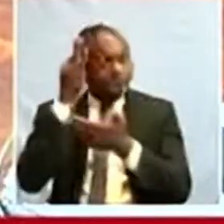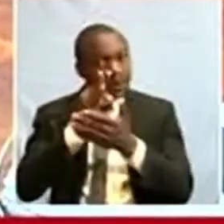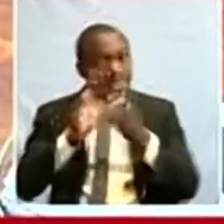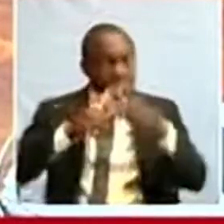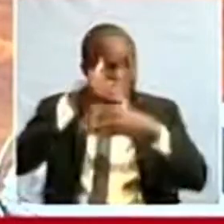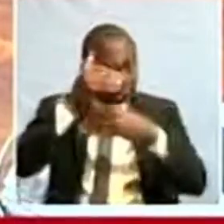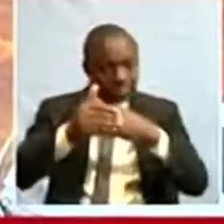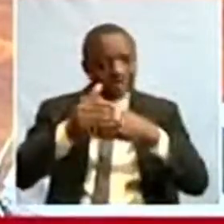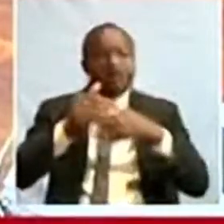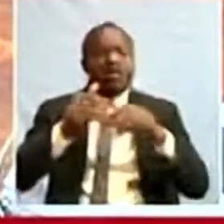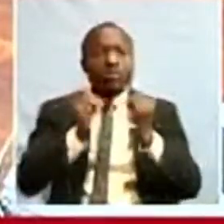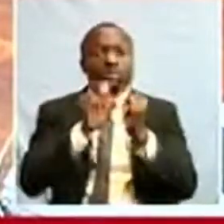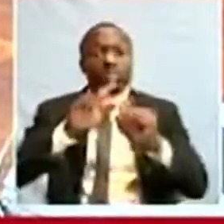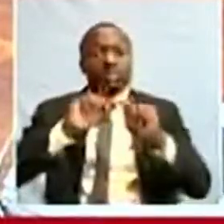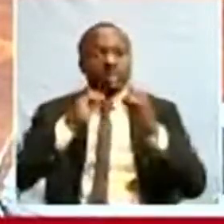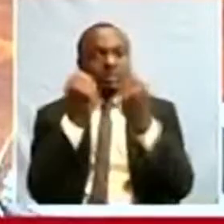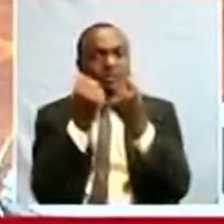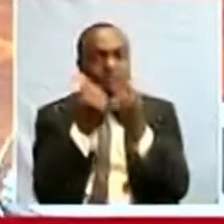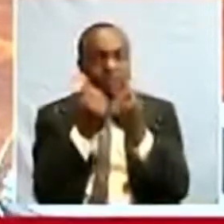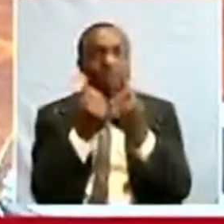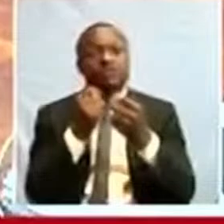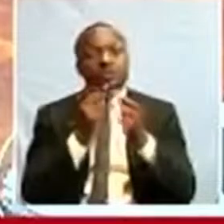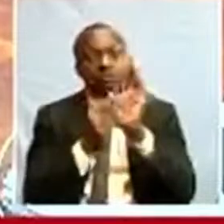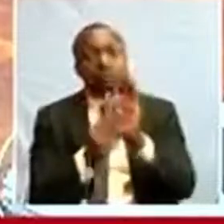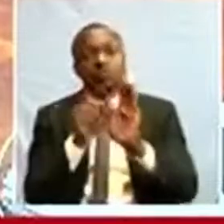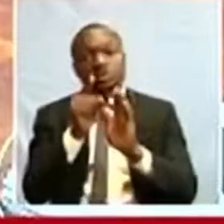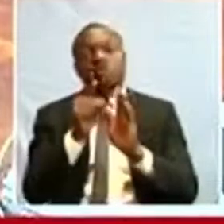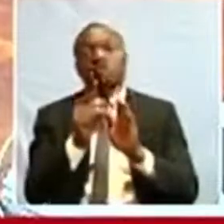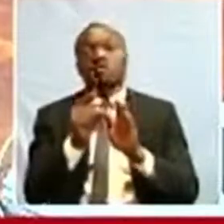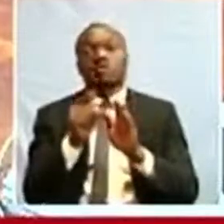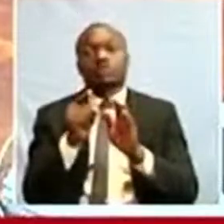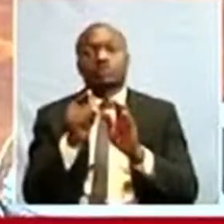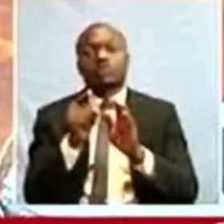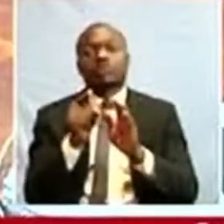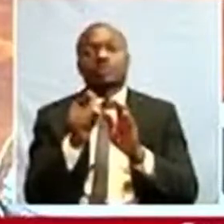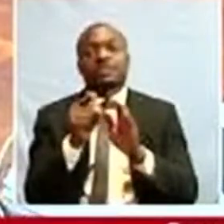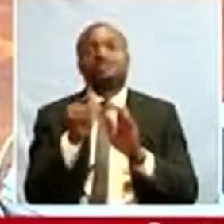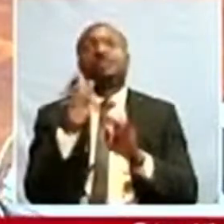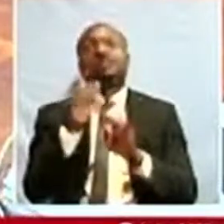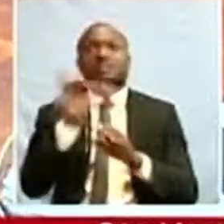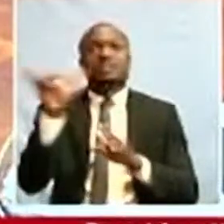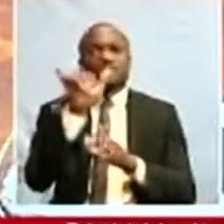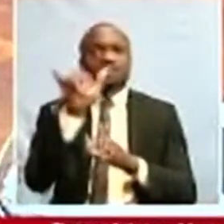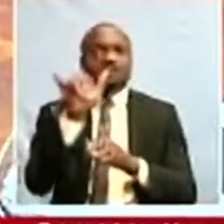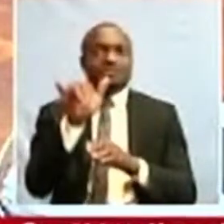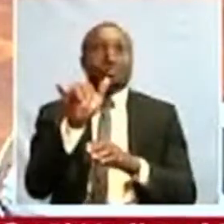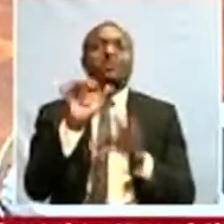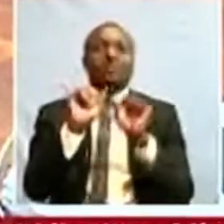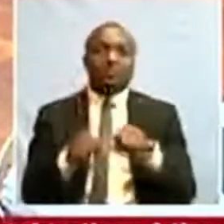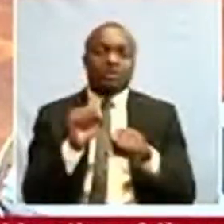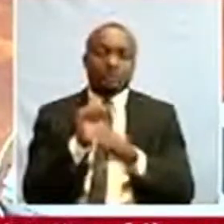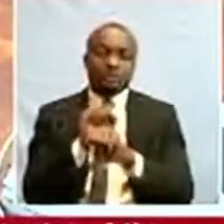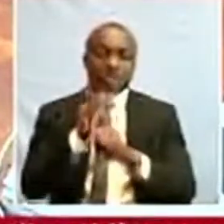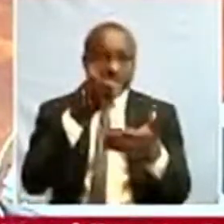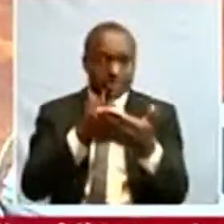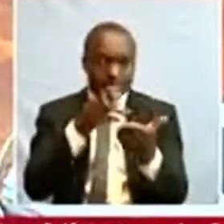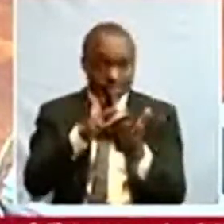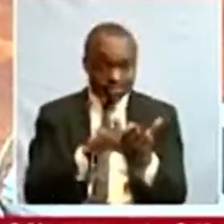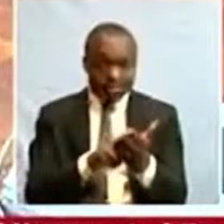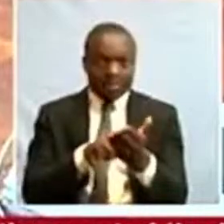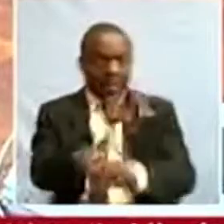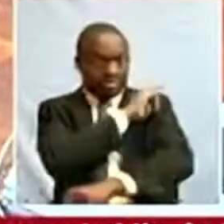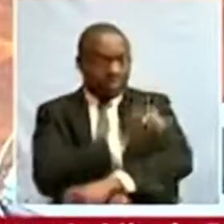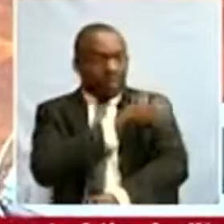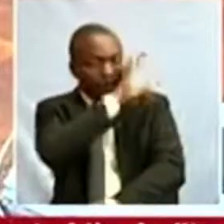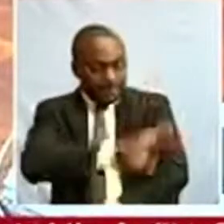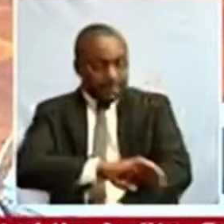outside and your team, then they'll show you the format, how you can then quickly work on this submission. So immunity is